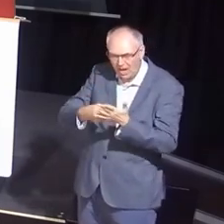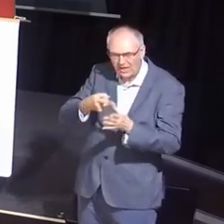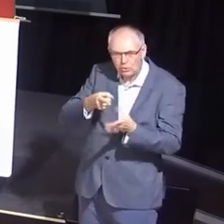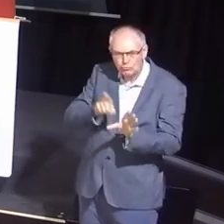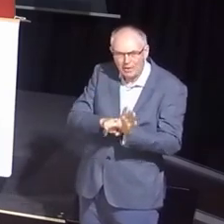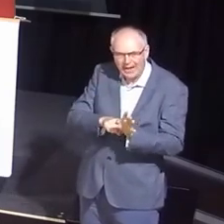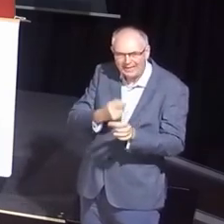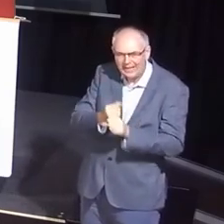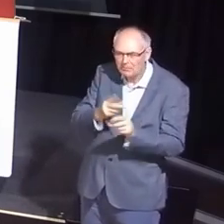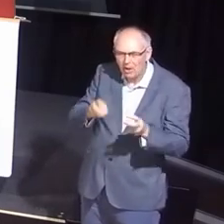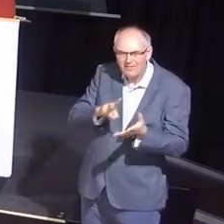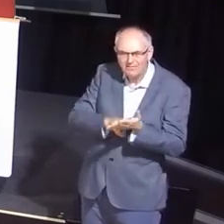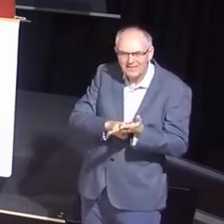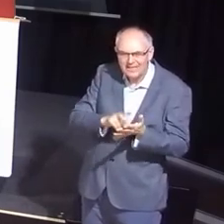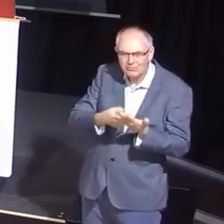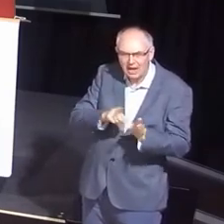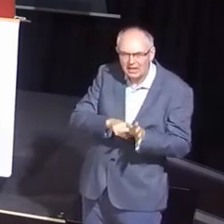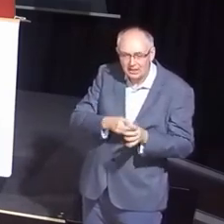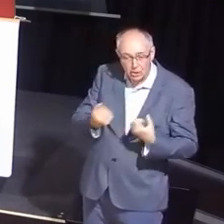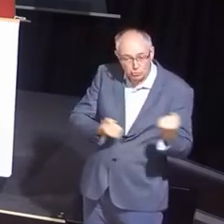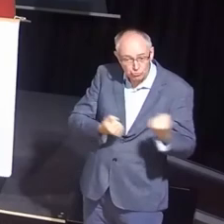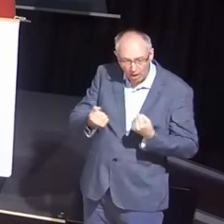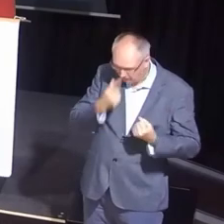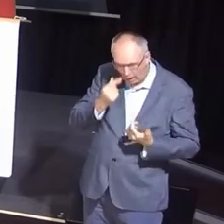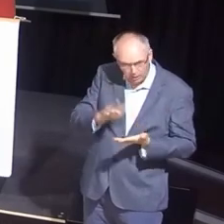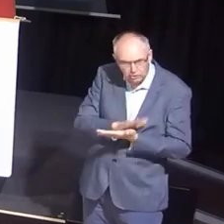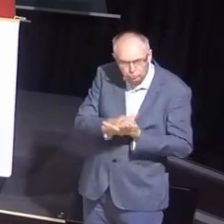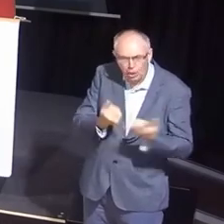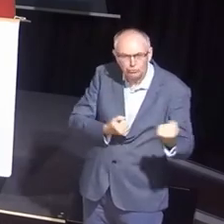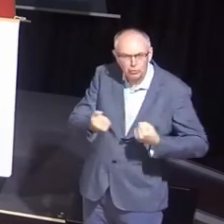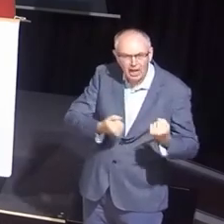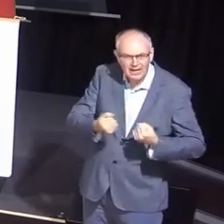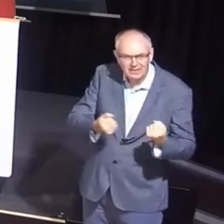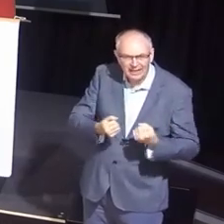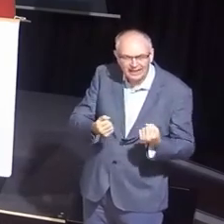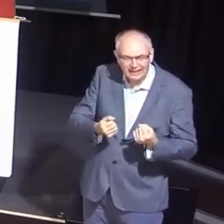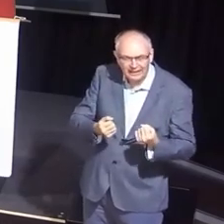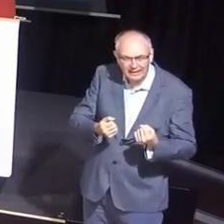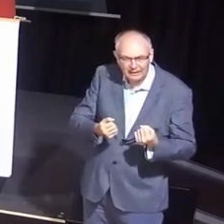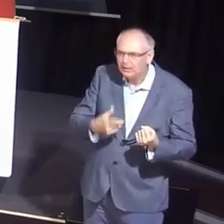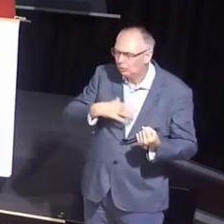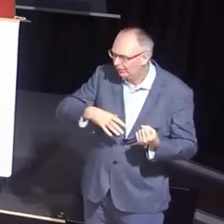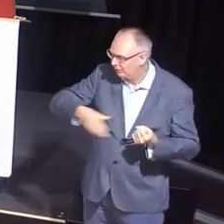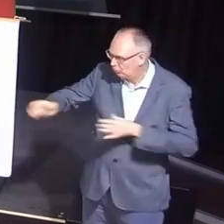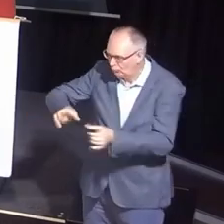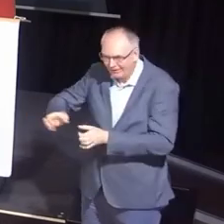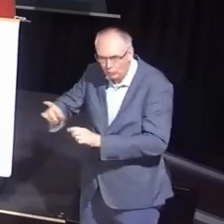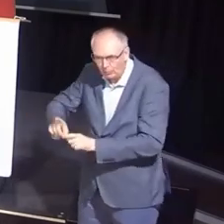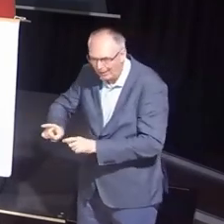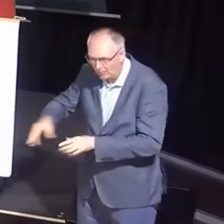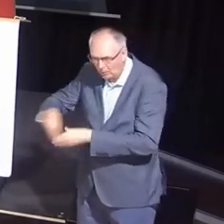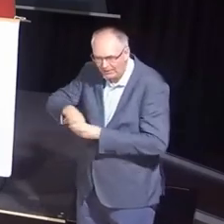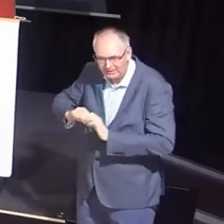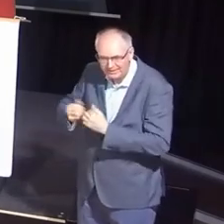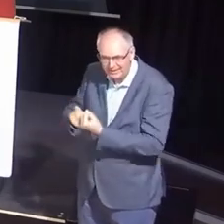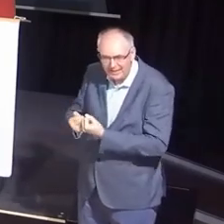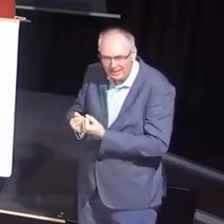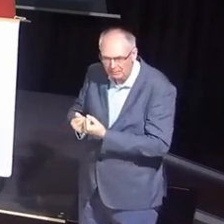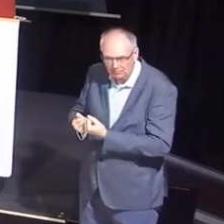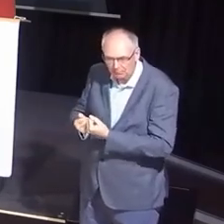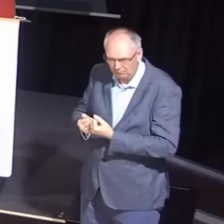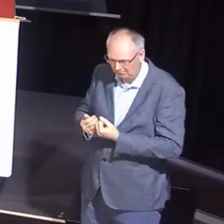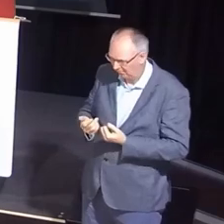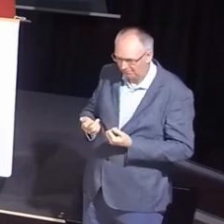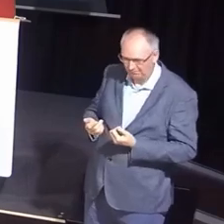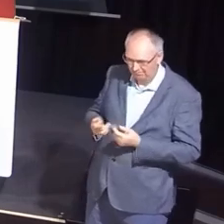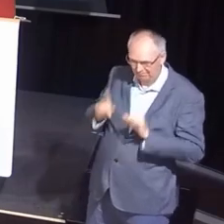V-Rally. I can do the driving, really enjoy the driving, but it wants me to recruit people and build a team and that's beyond my head,